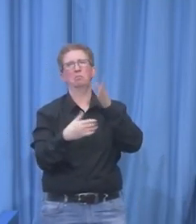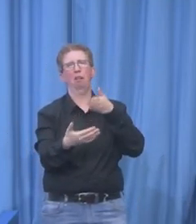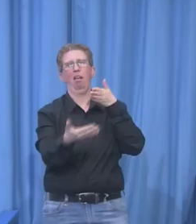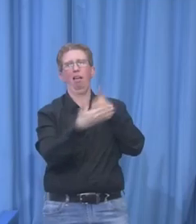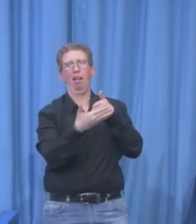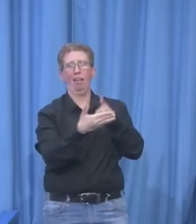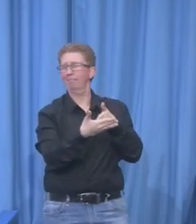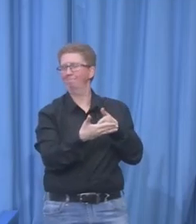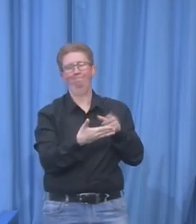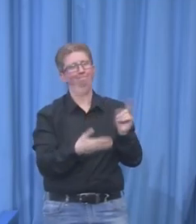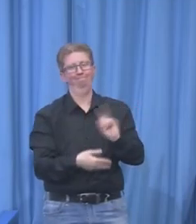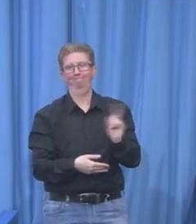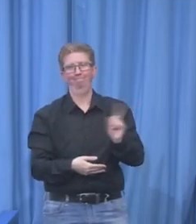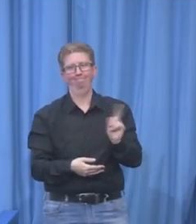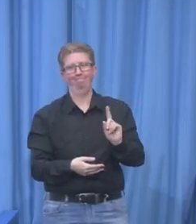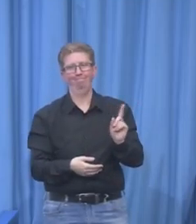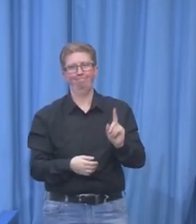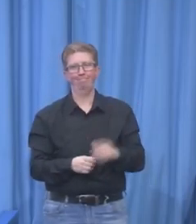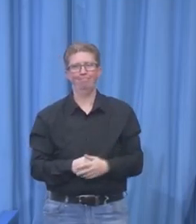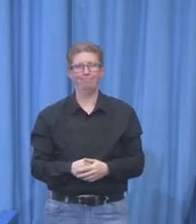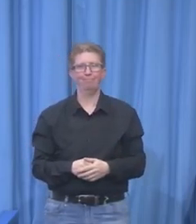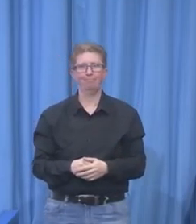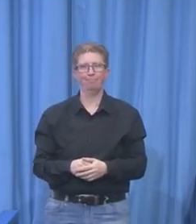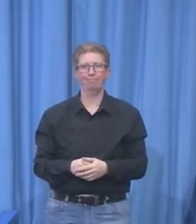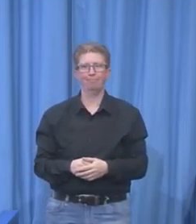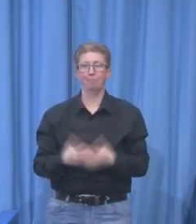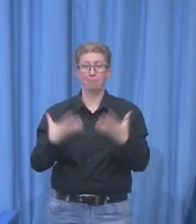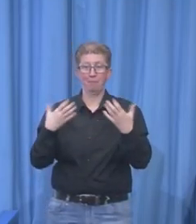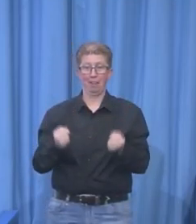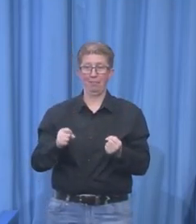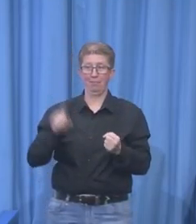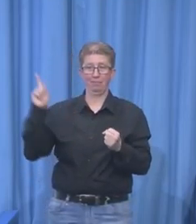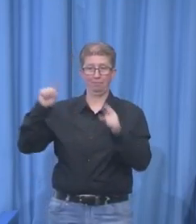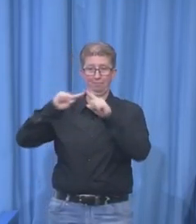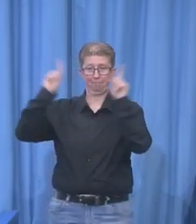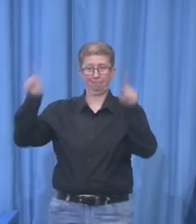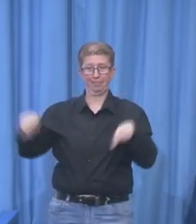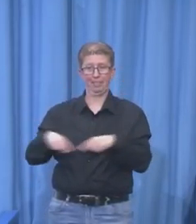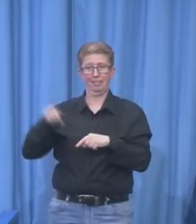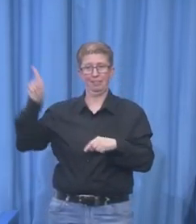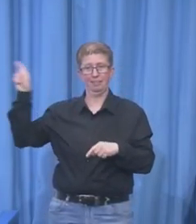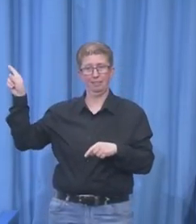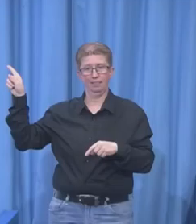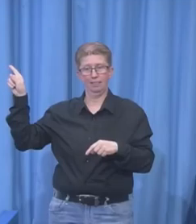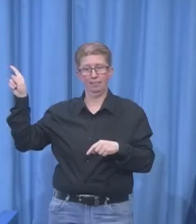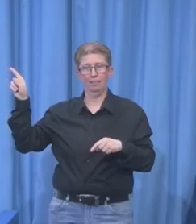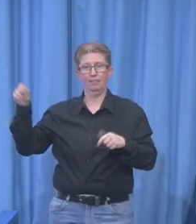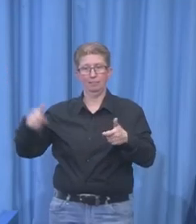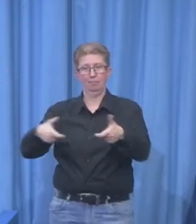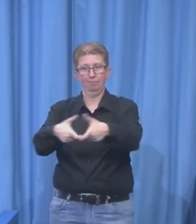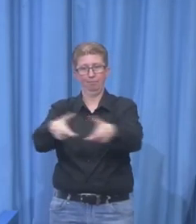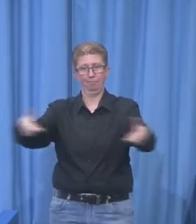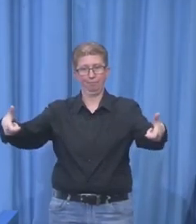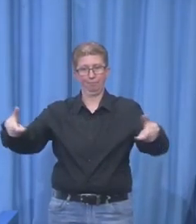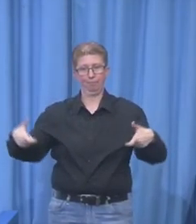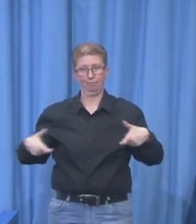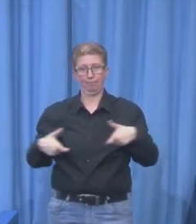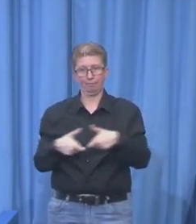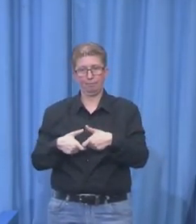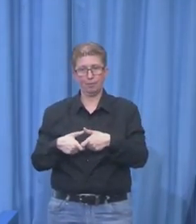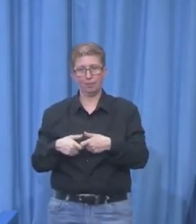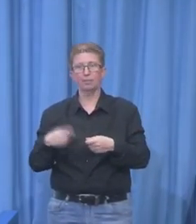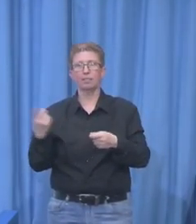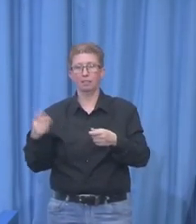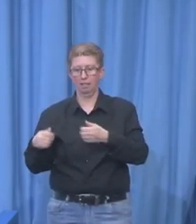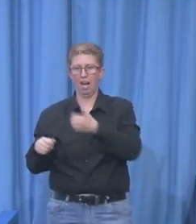within 28 rooms in a hospital. And that's the standard number of rooms that are stocked by what's called a